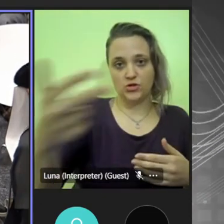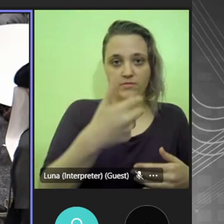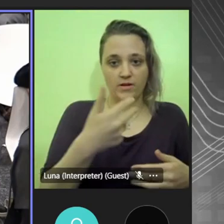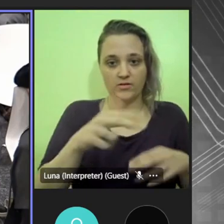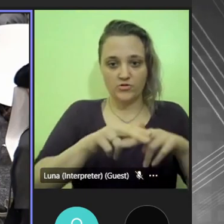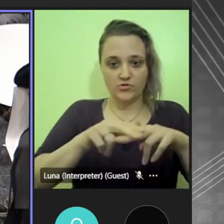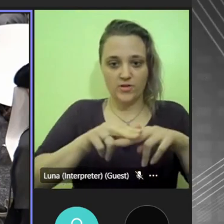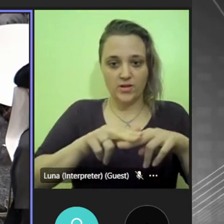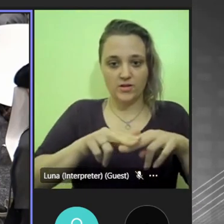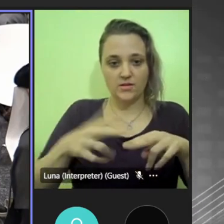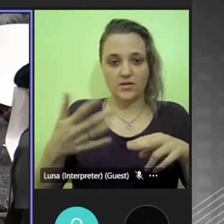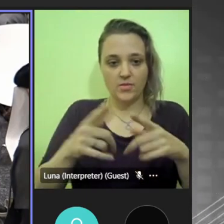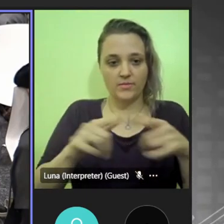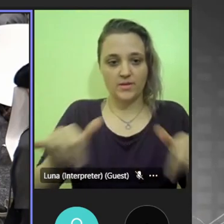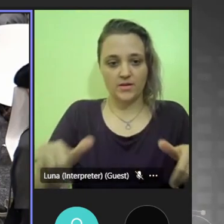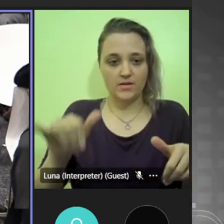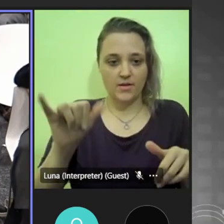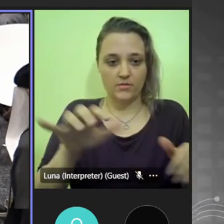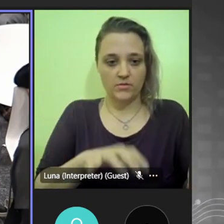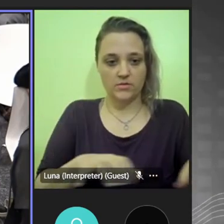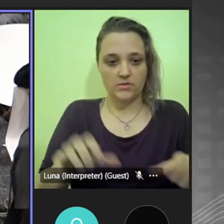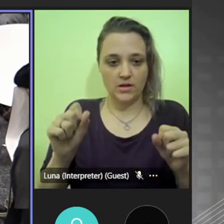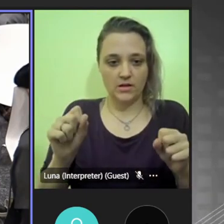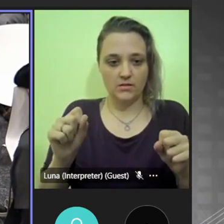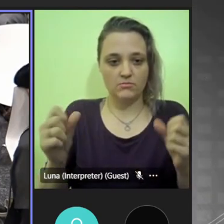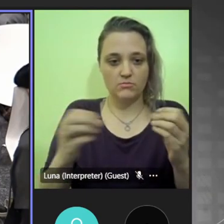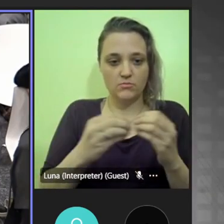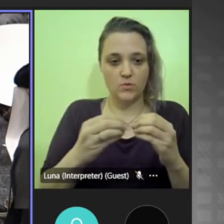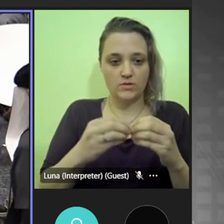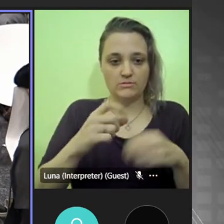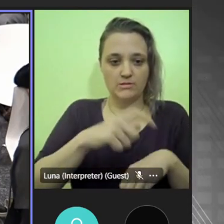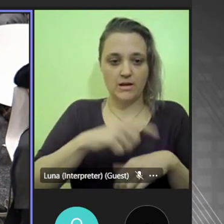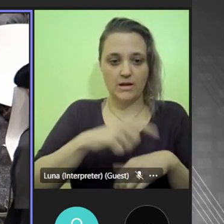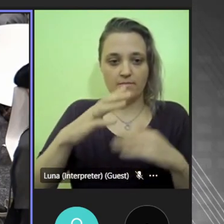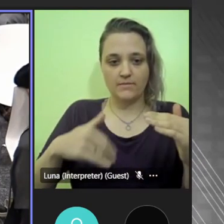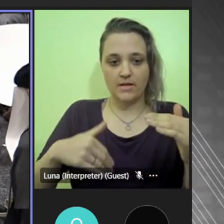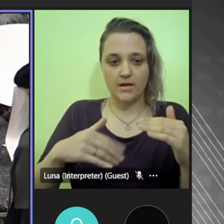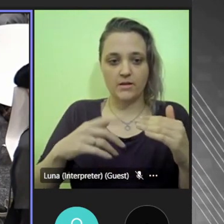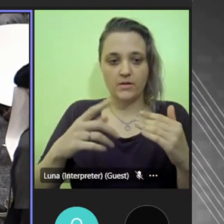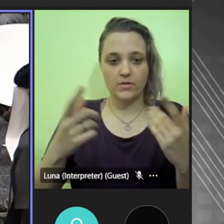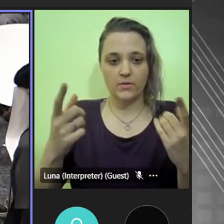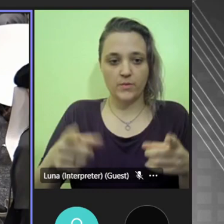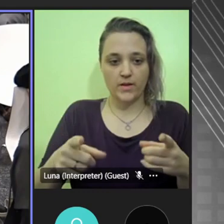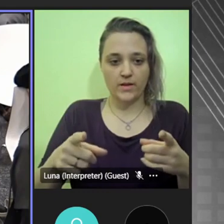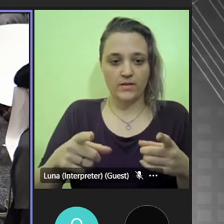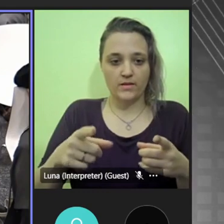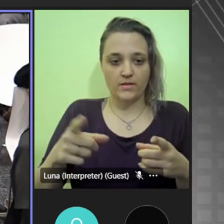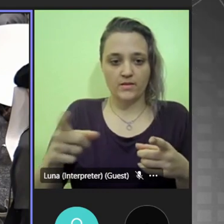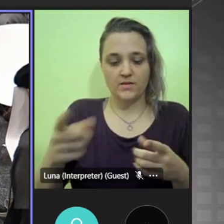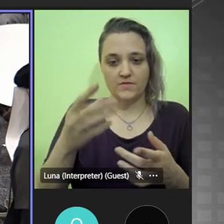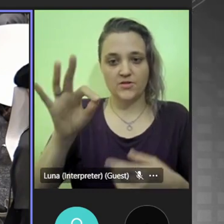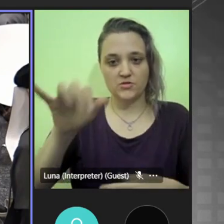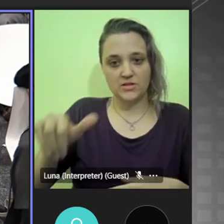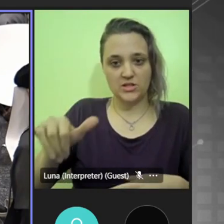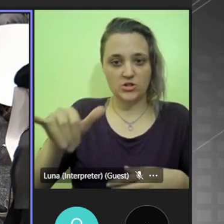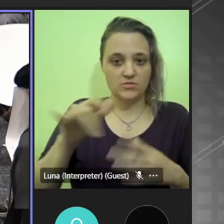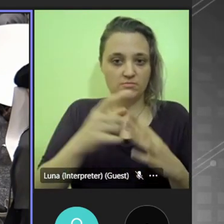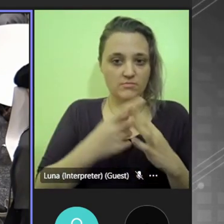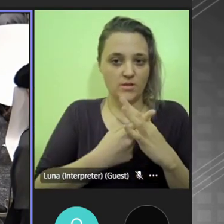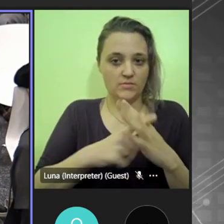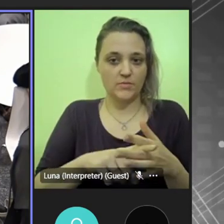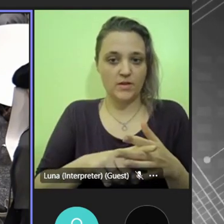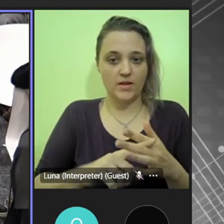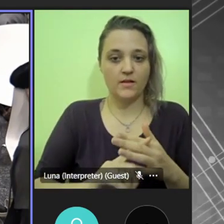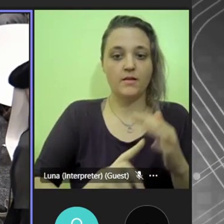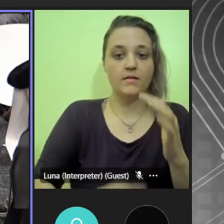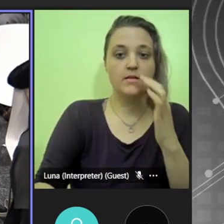you're easily able to turn around those trains. And kind of in the meantime, is that would take more time than when this